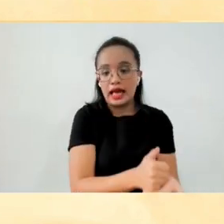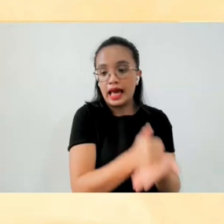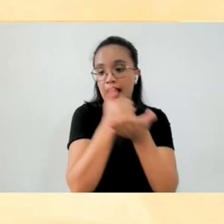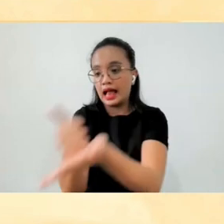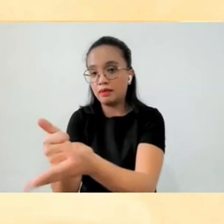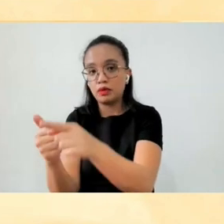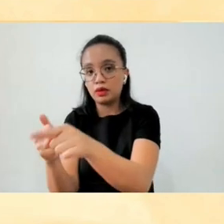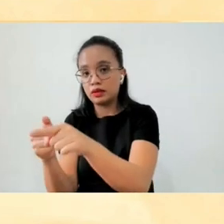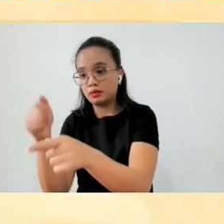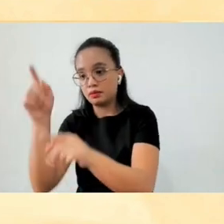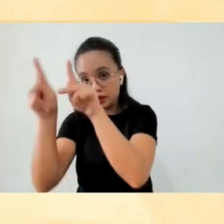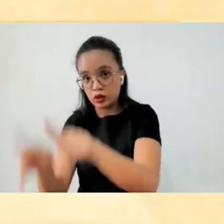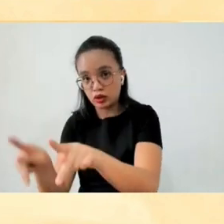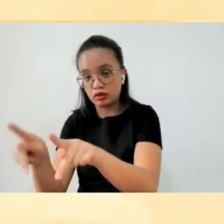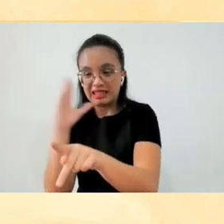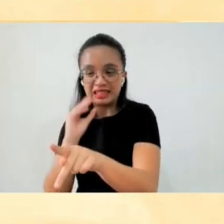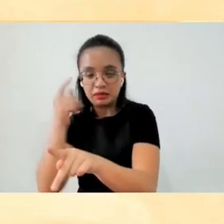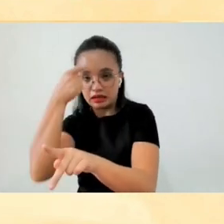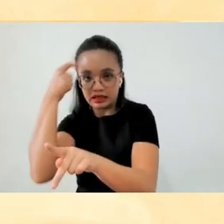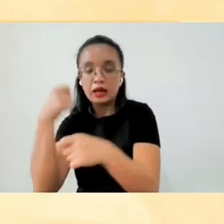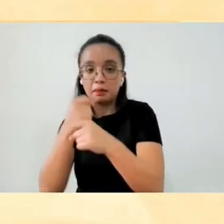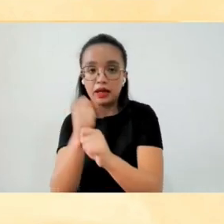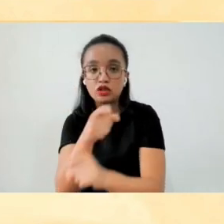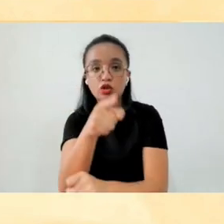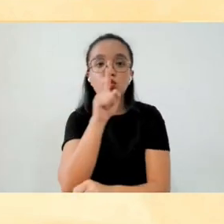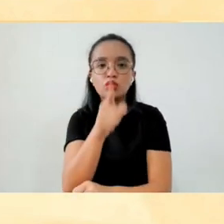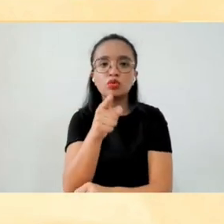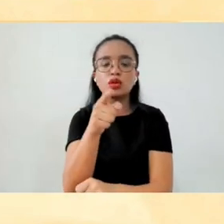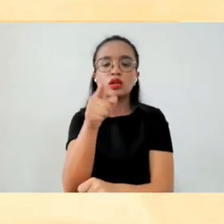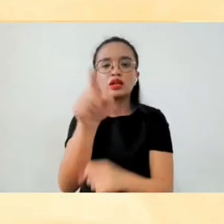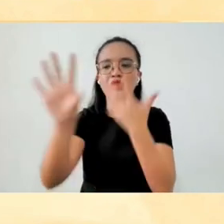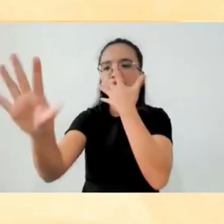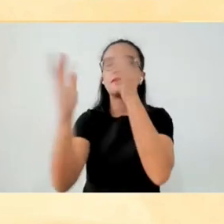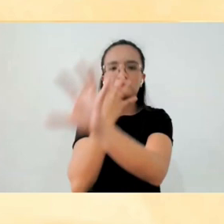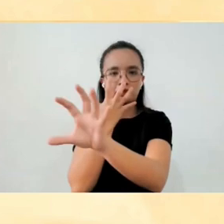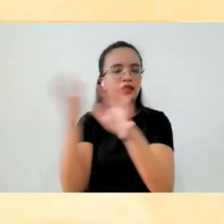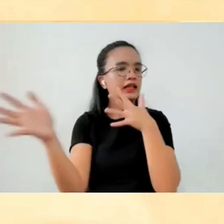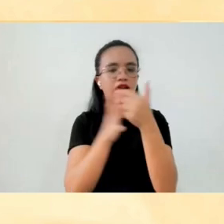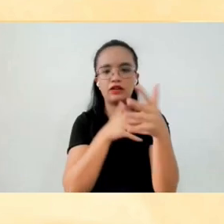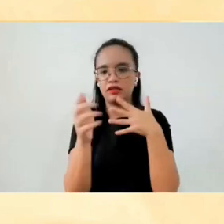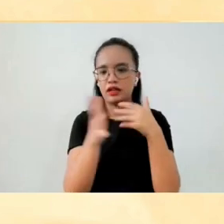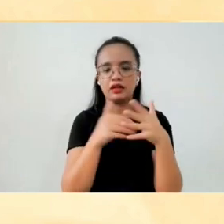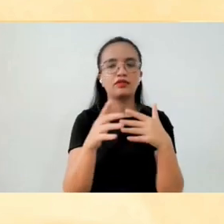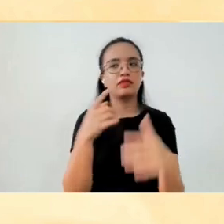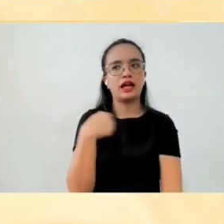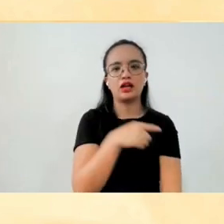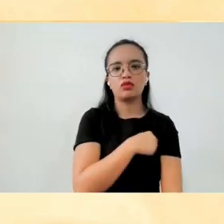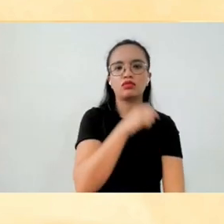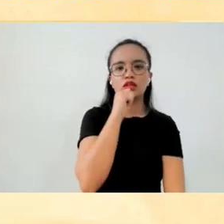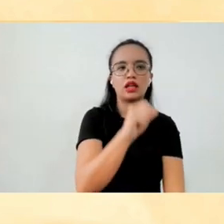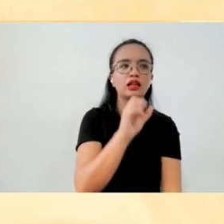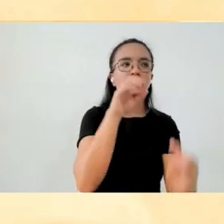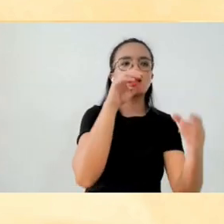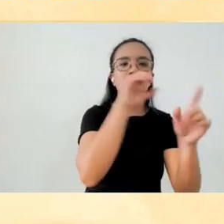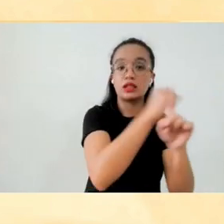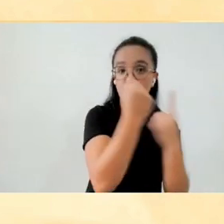traumatized, make sure you know that you are also traumatized. Even if we are not in the picture, for example, Yolanda